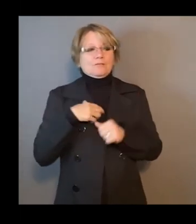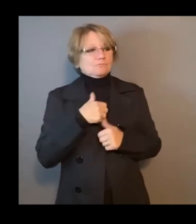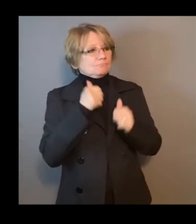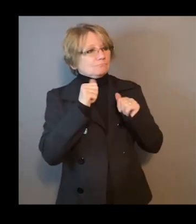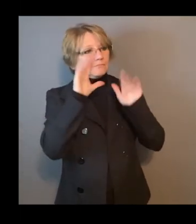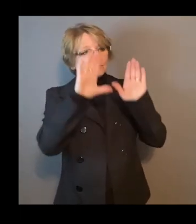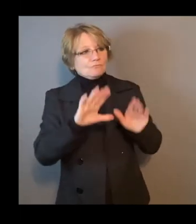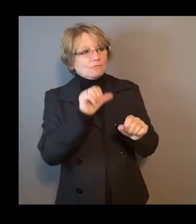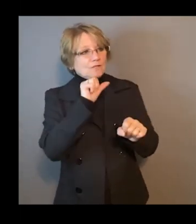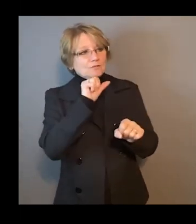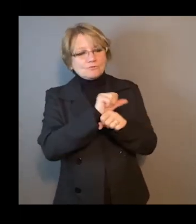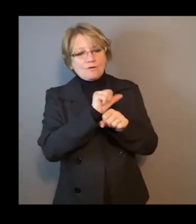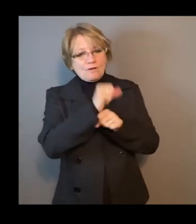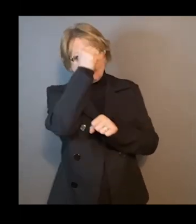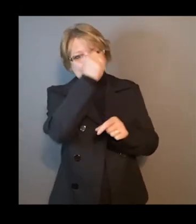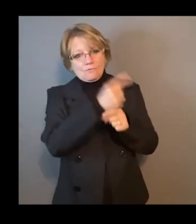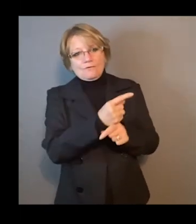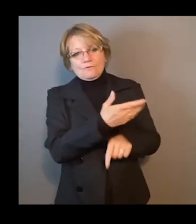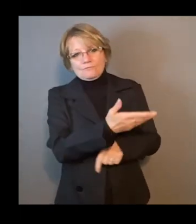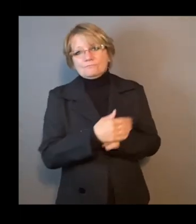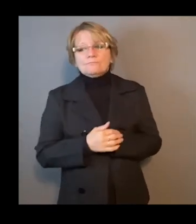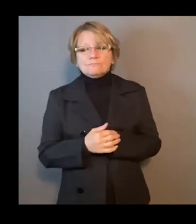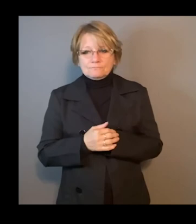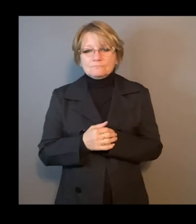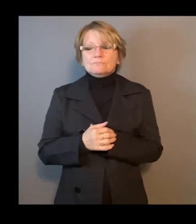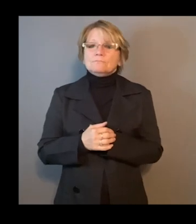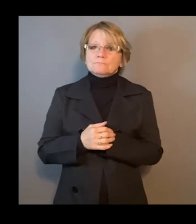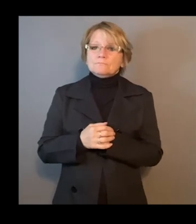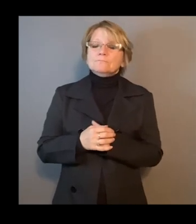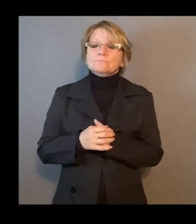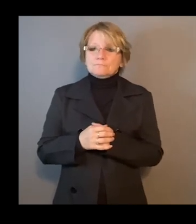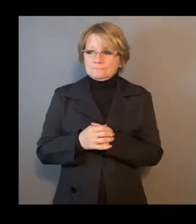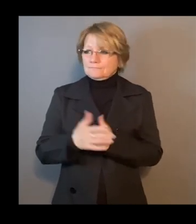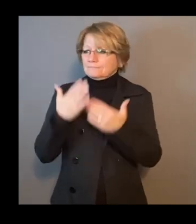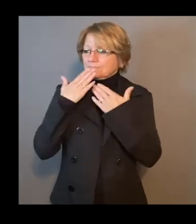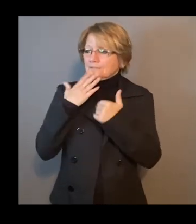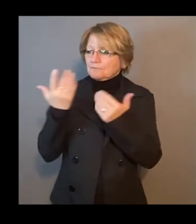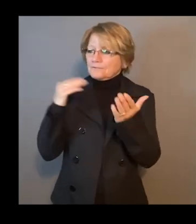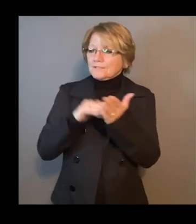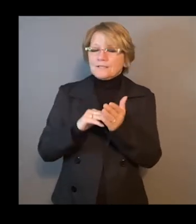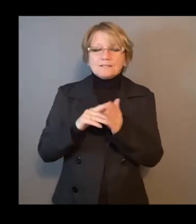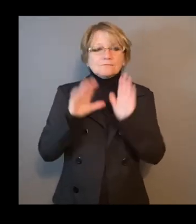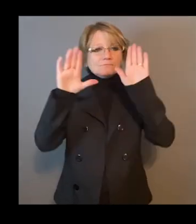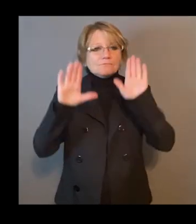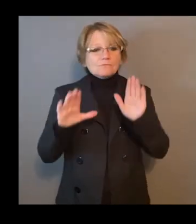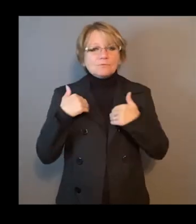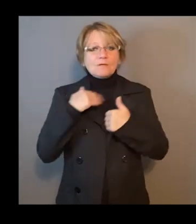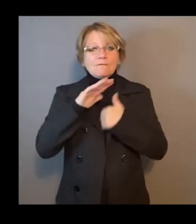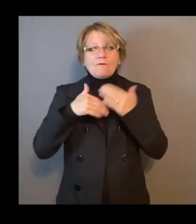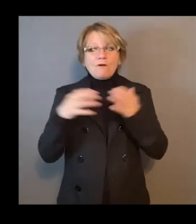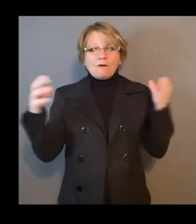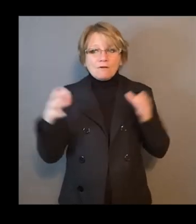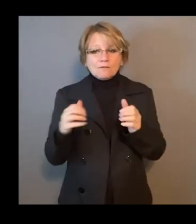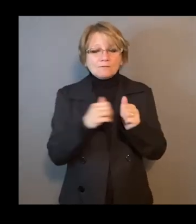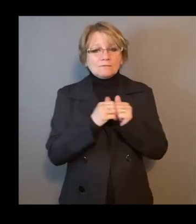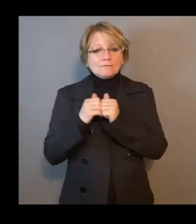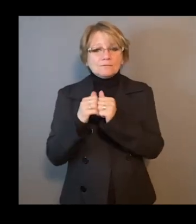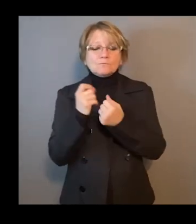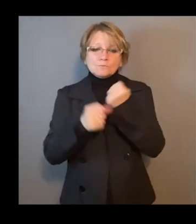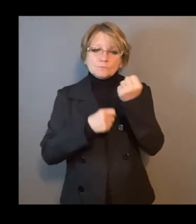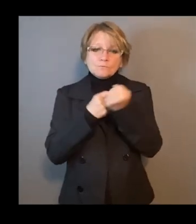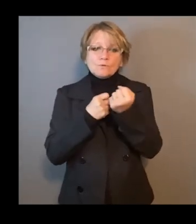brother. Thank you very much. And again, it's great to have you all here with us and supporting this. There are many